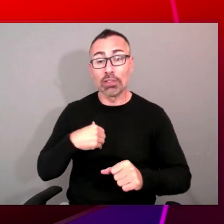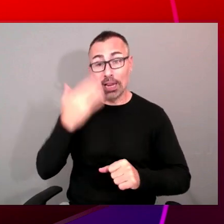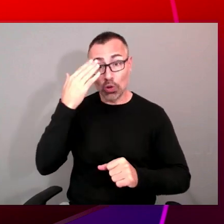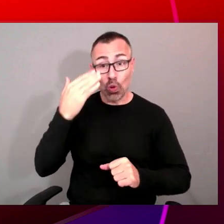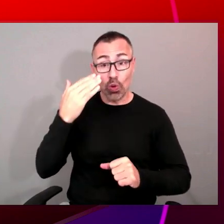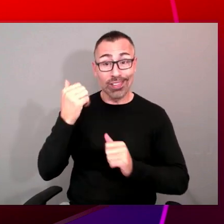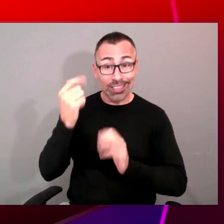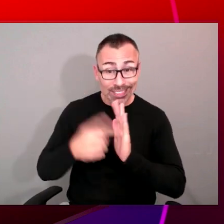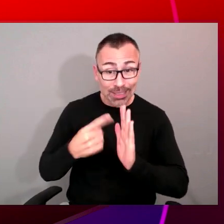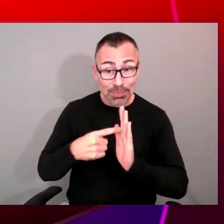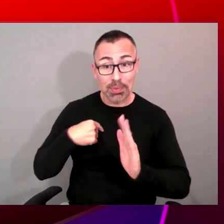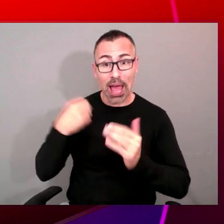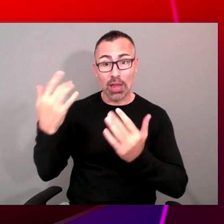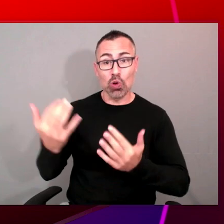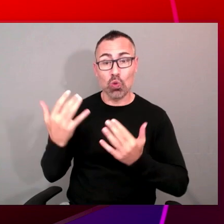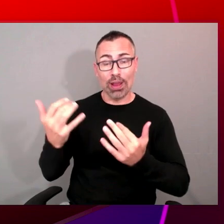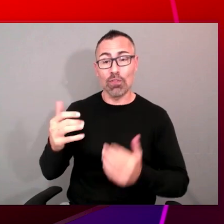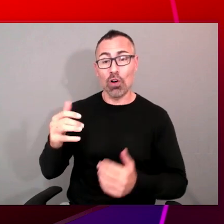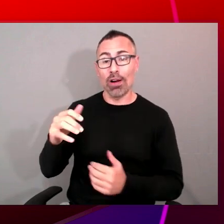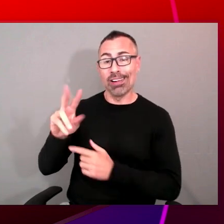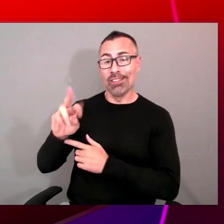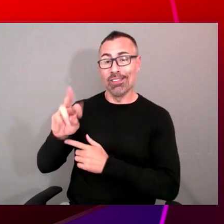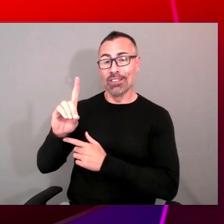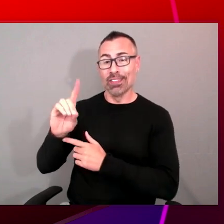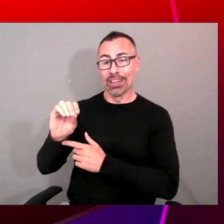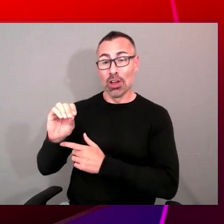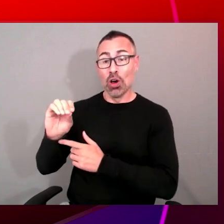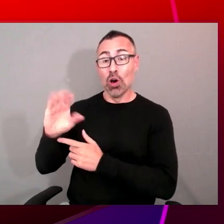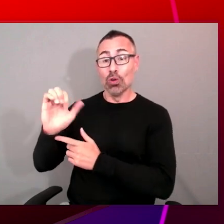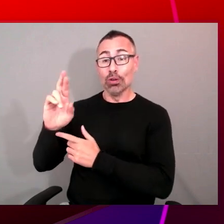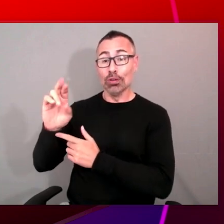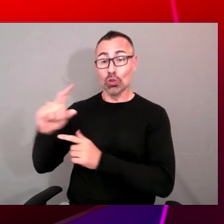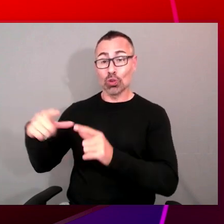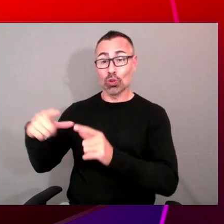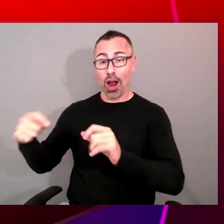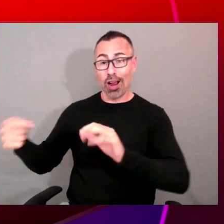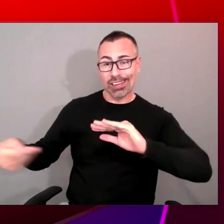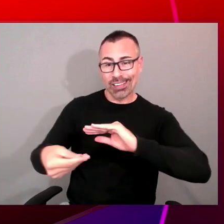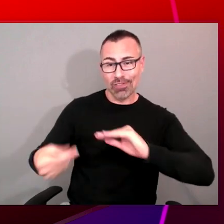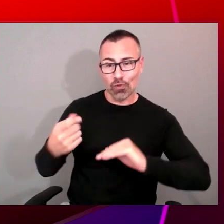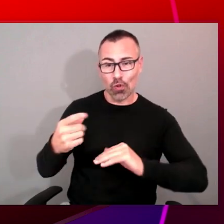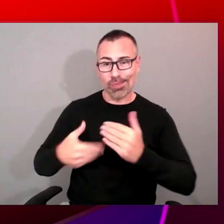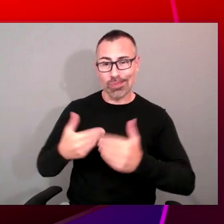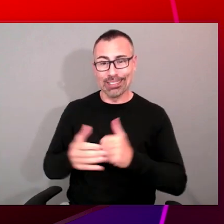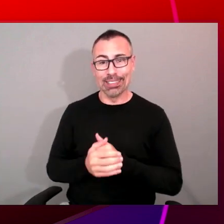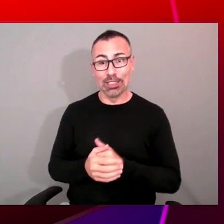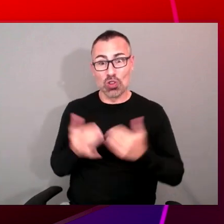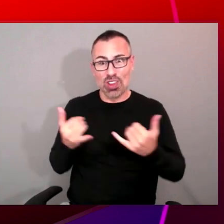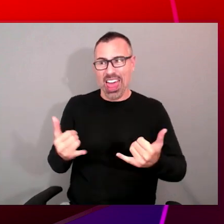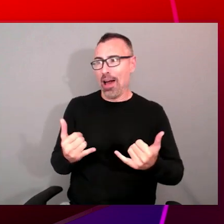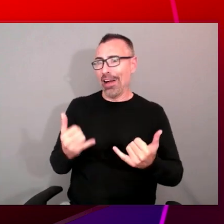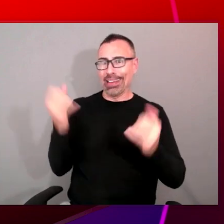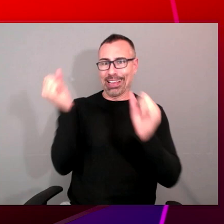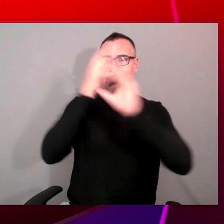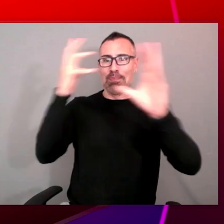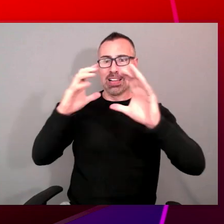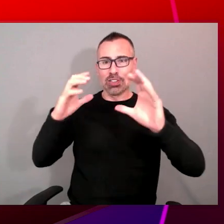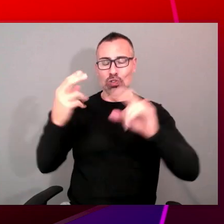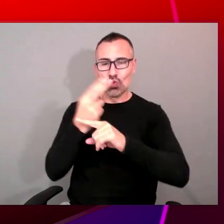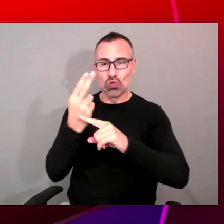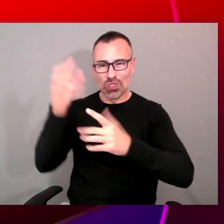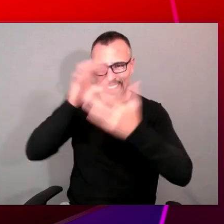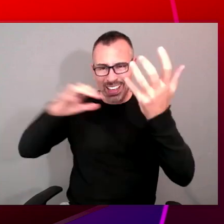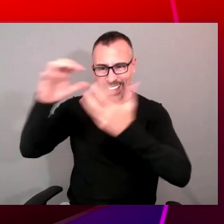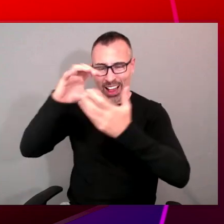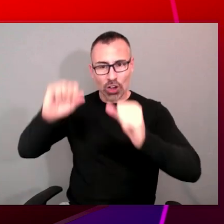for a video card so I could process 4K video. But so I can imagine if I could have done that in the cloud, that could have been really advantageous. So